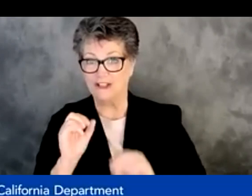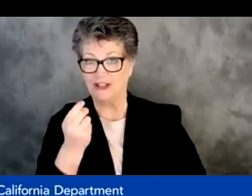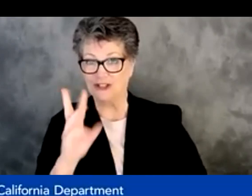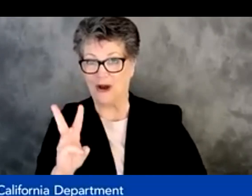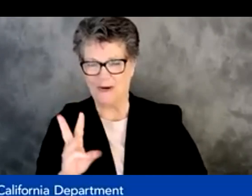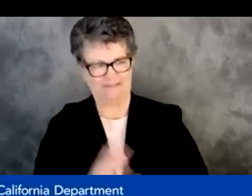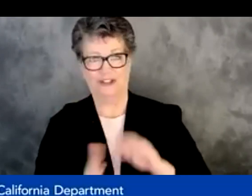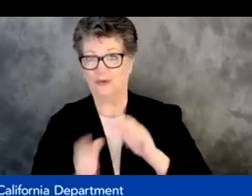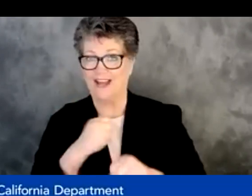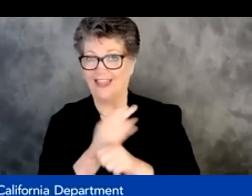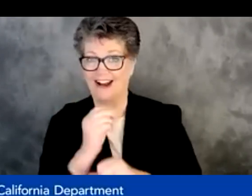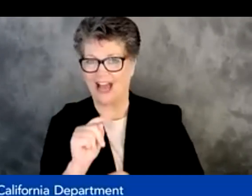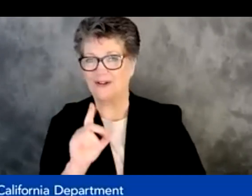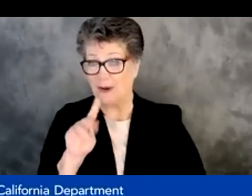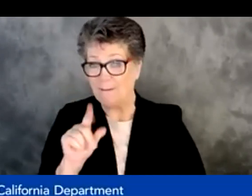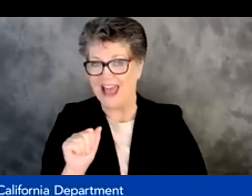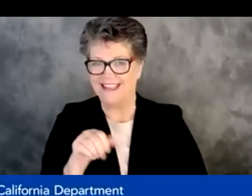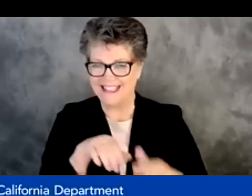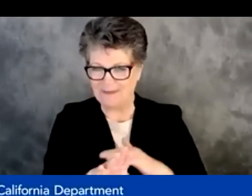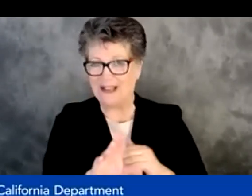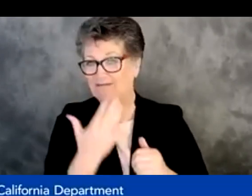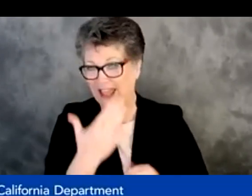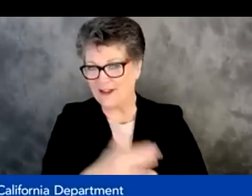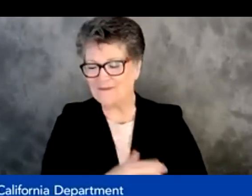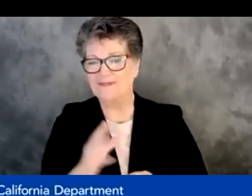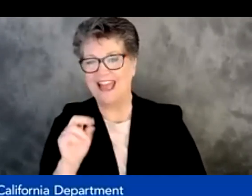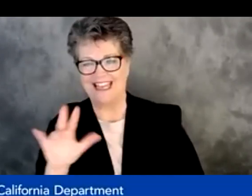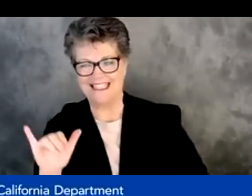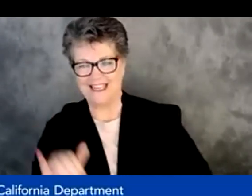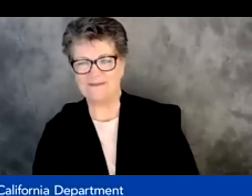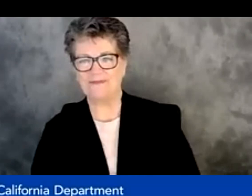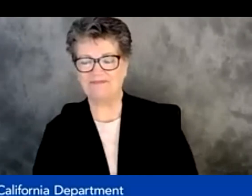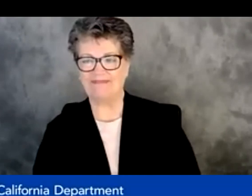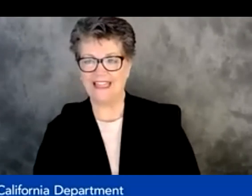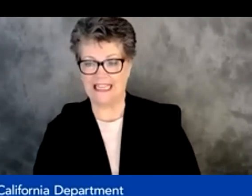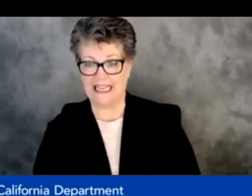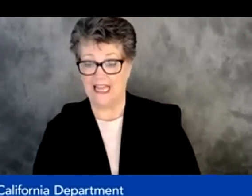locked out. So Amanda stepped in. Thank you, Amanda and Nancy.